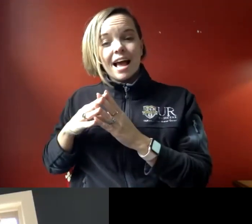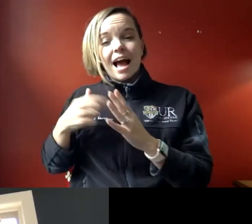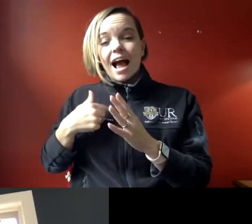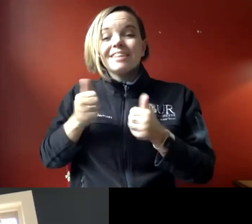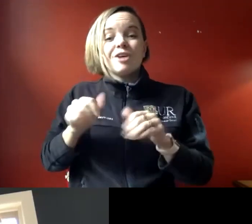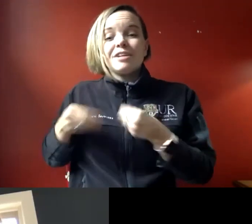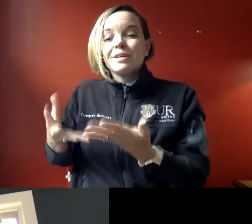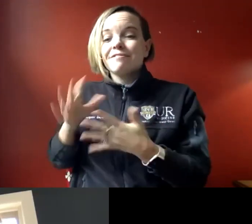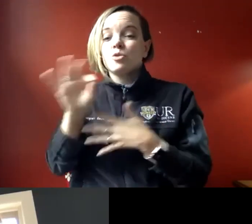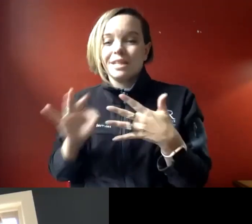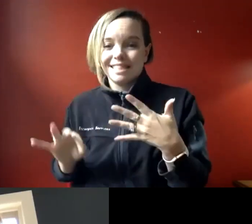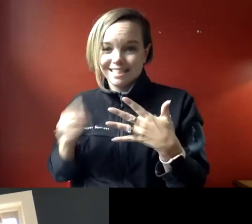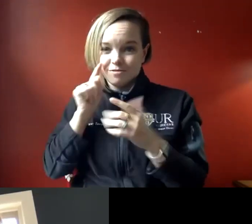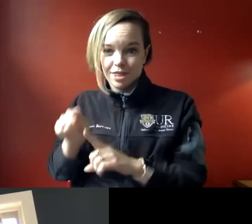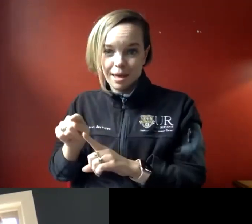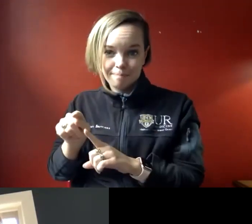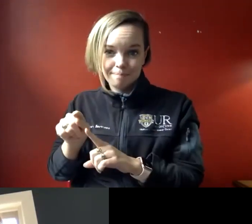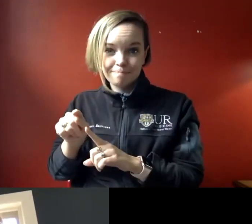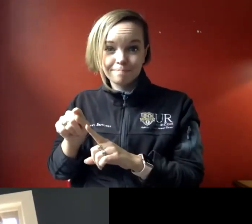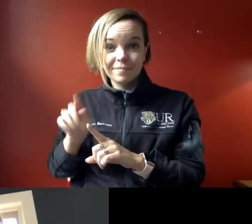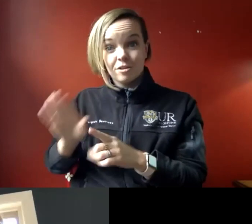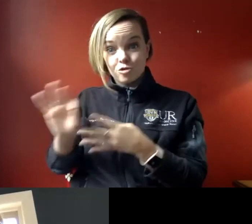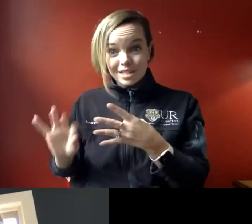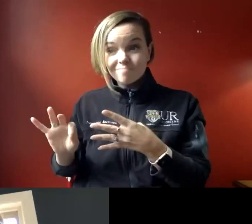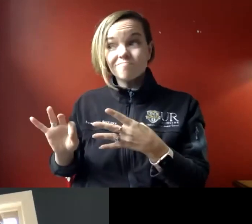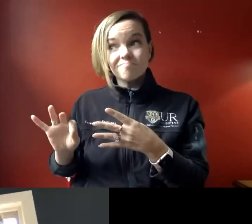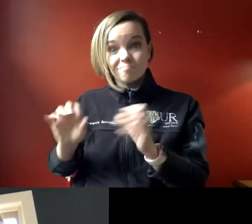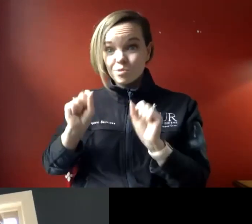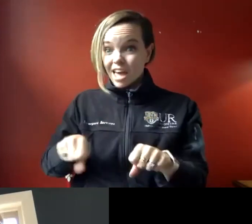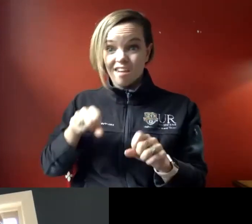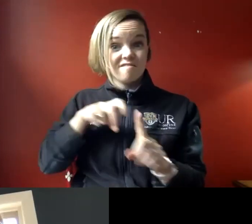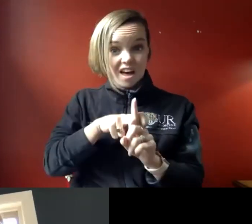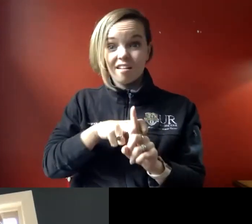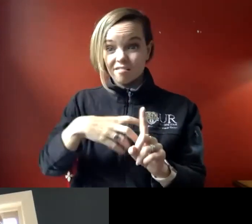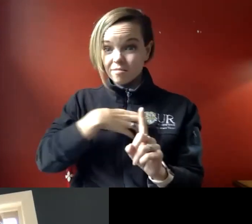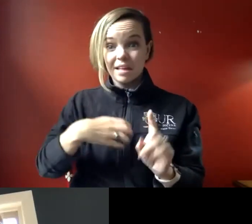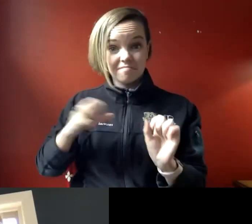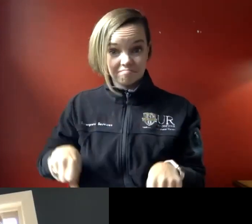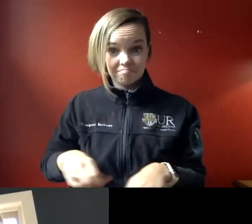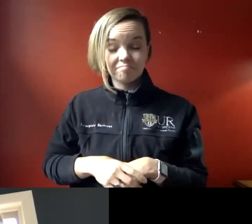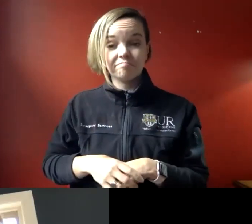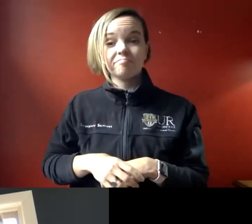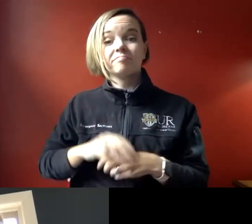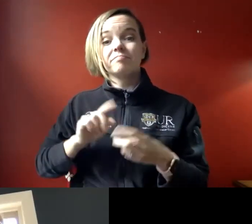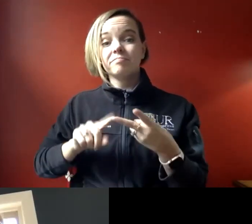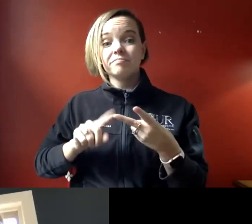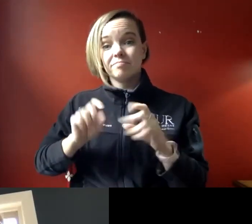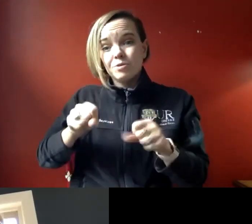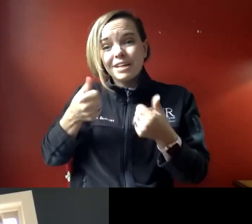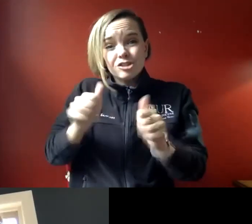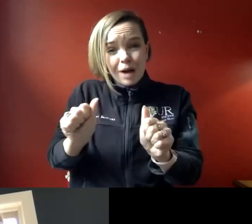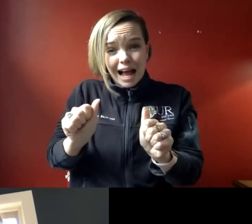choices. Mhm. And the choices are, you can bring a complaint, that's just fine. You can try and bring a complaint